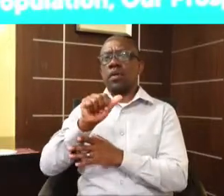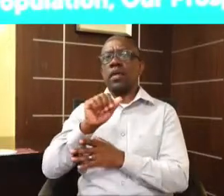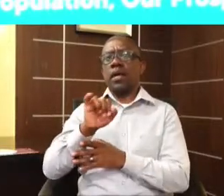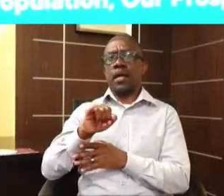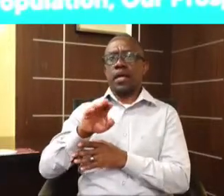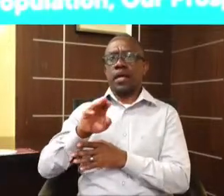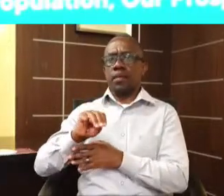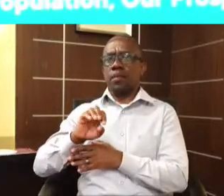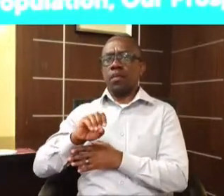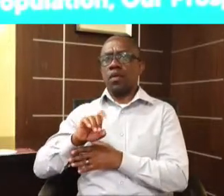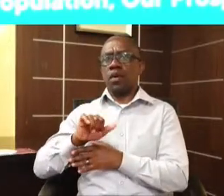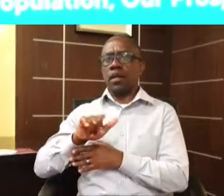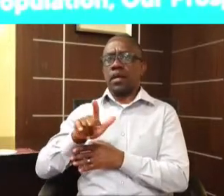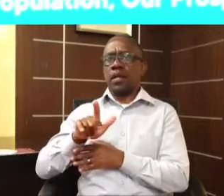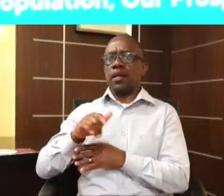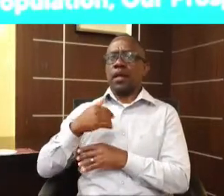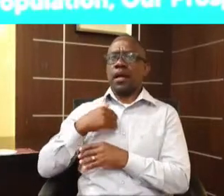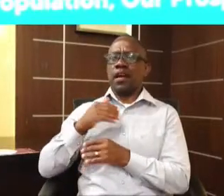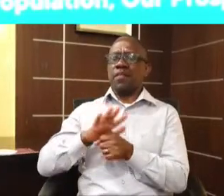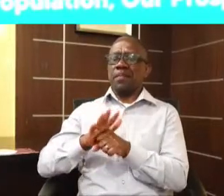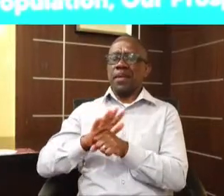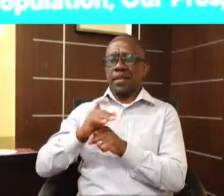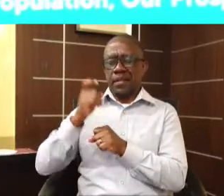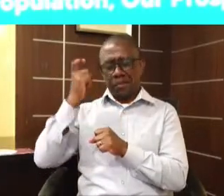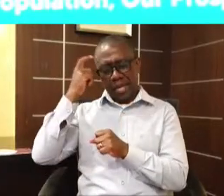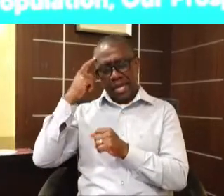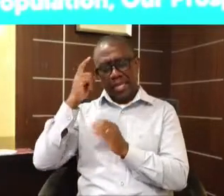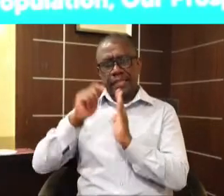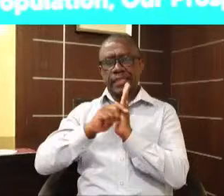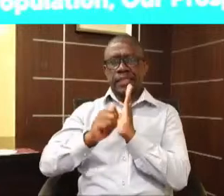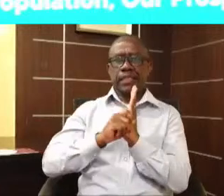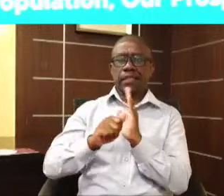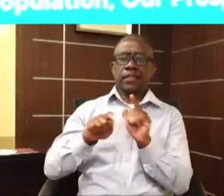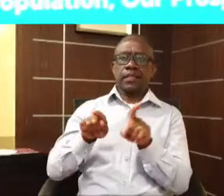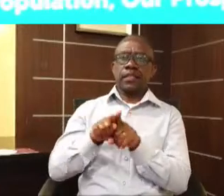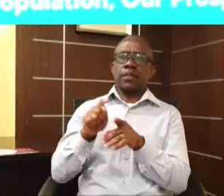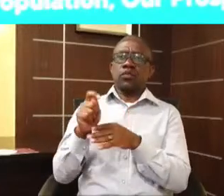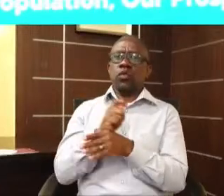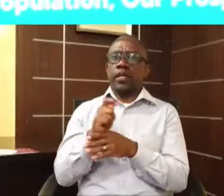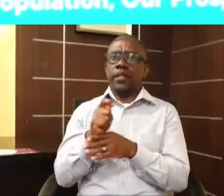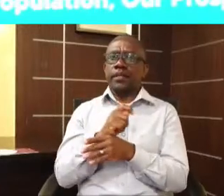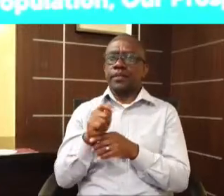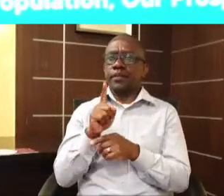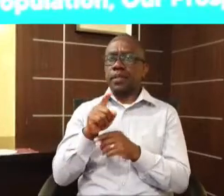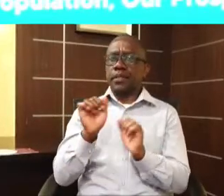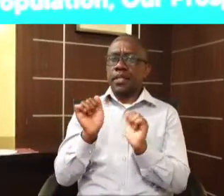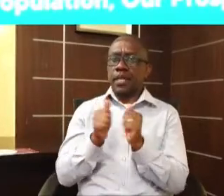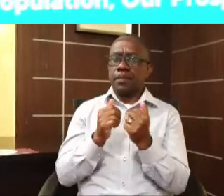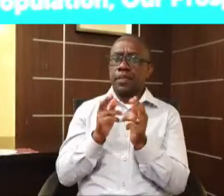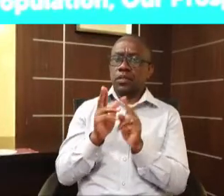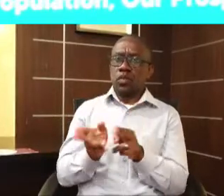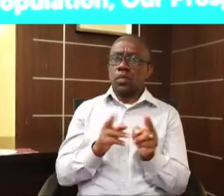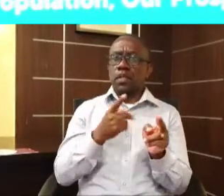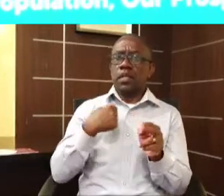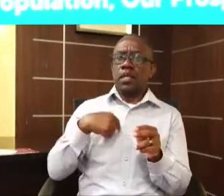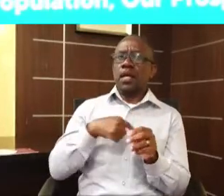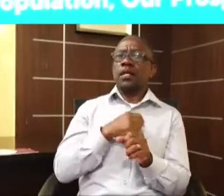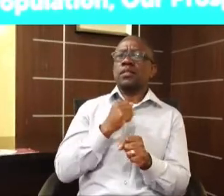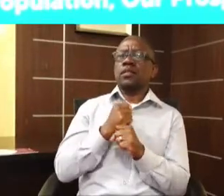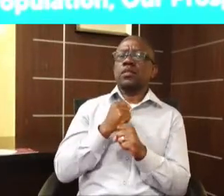models. There are a lot of brains, skills, and trainings. But then you find that we rely on the West mostly